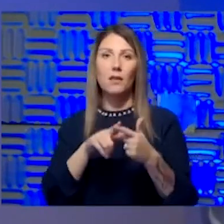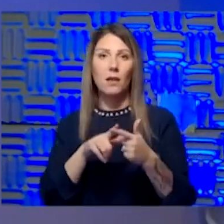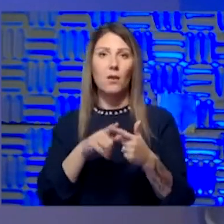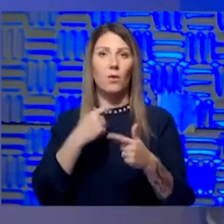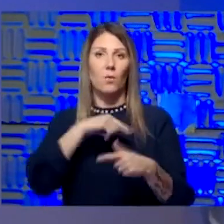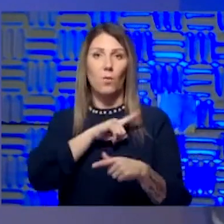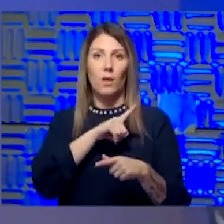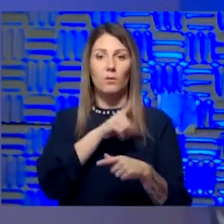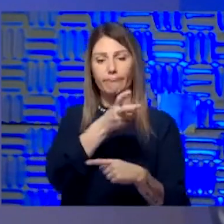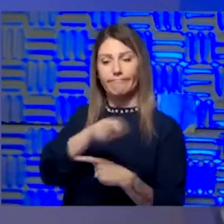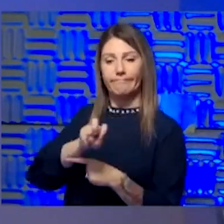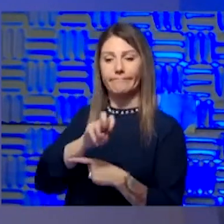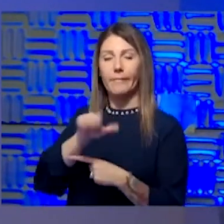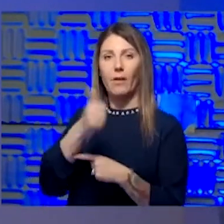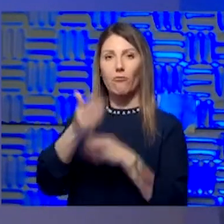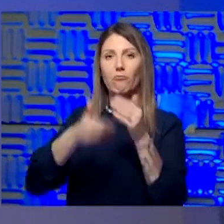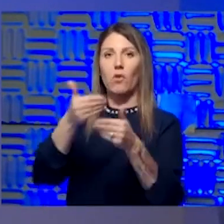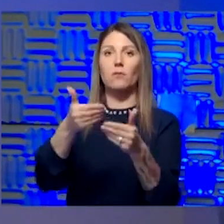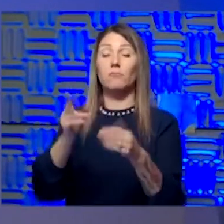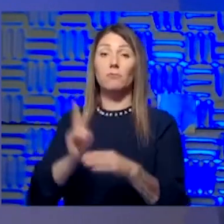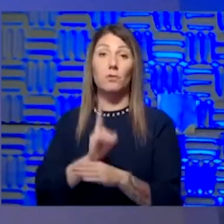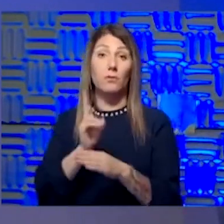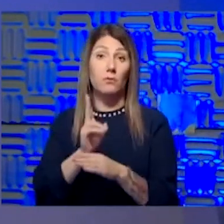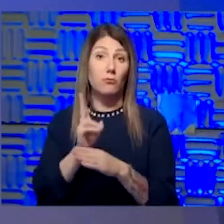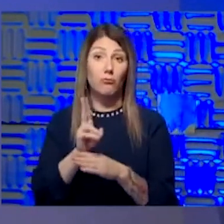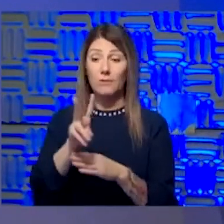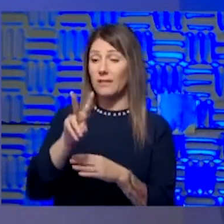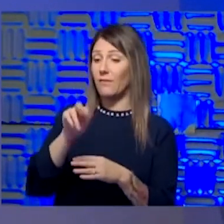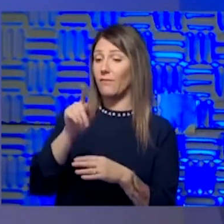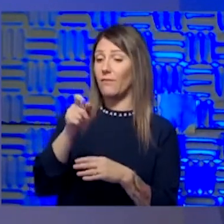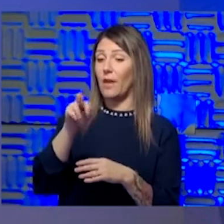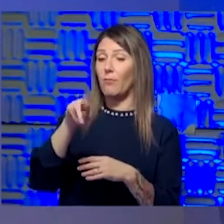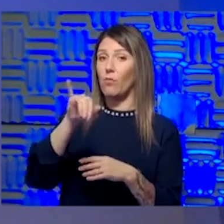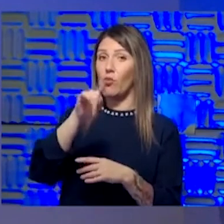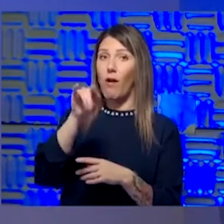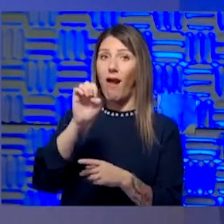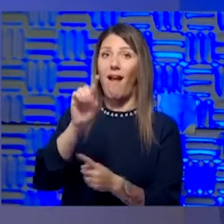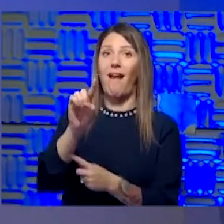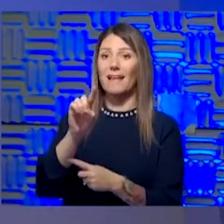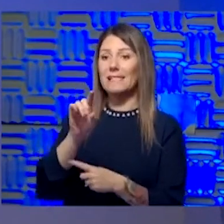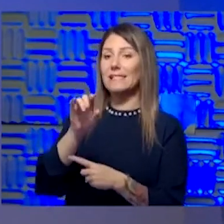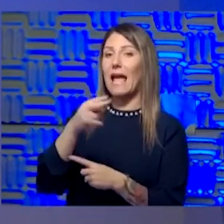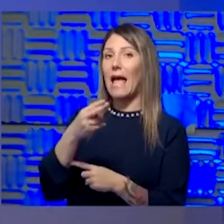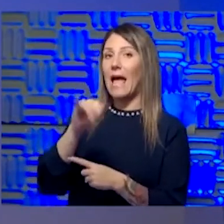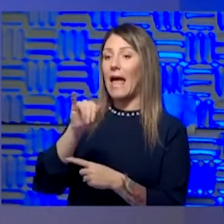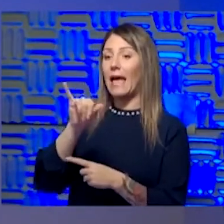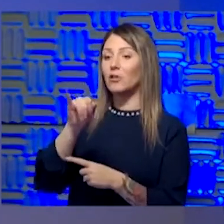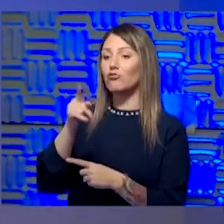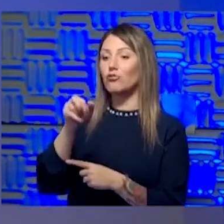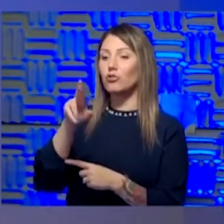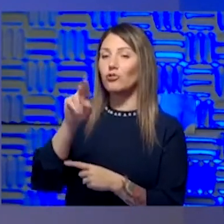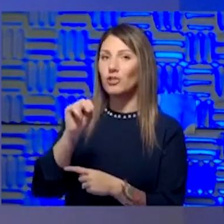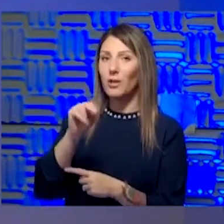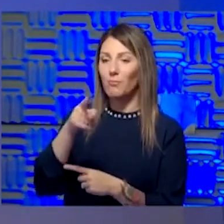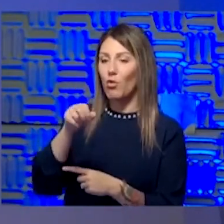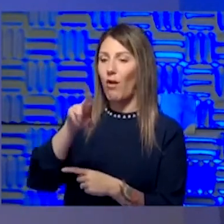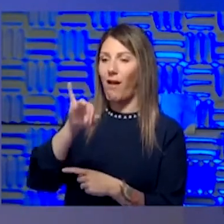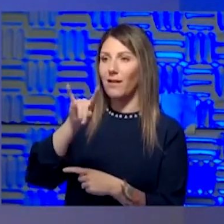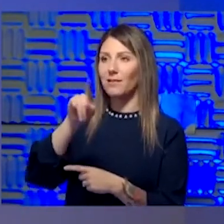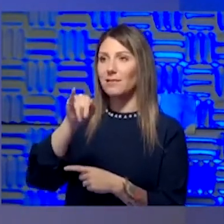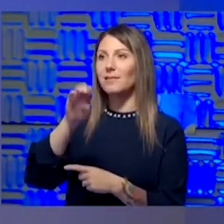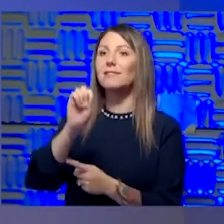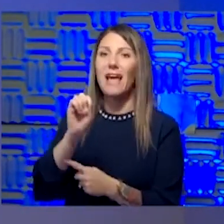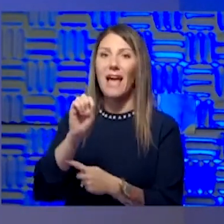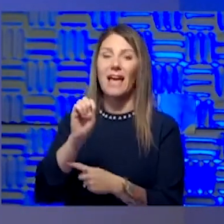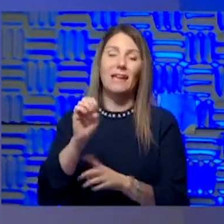to this other processor and just use the vaporized hydrogen peroxide. And I'm not sure if we're doing it right now, but it's going